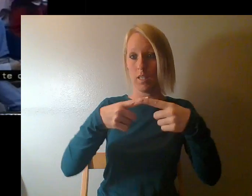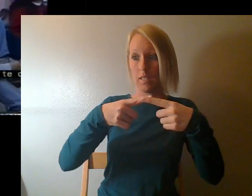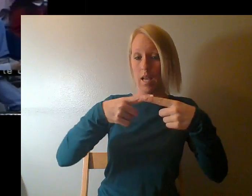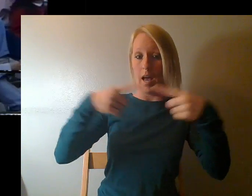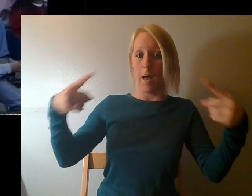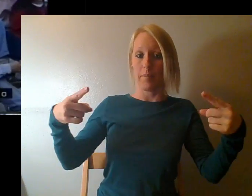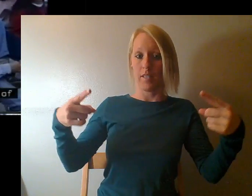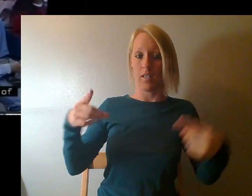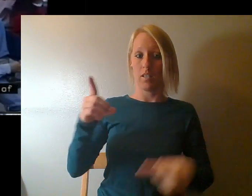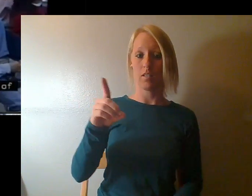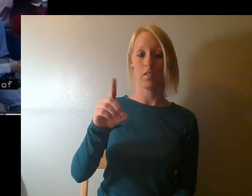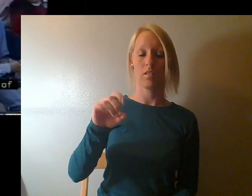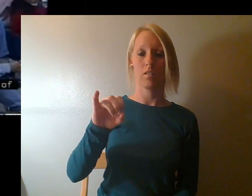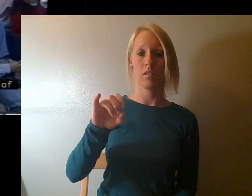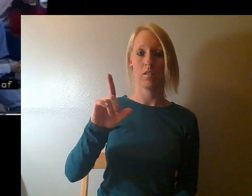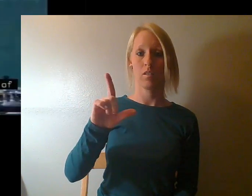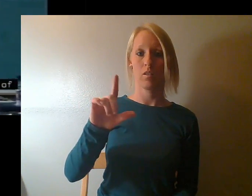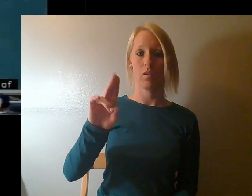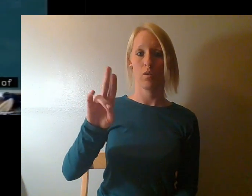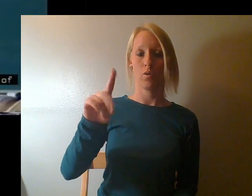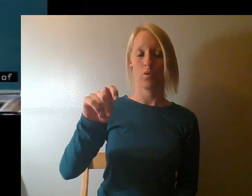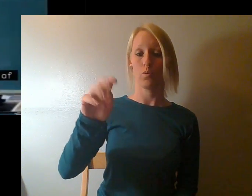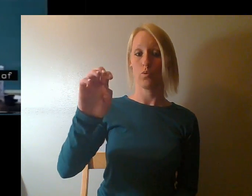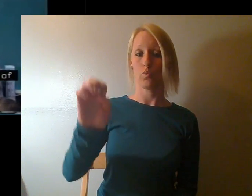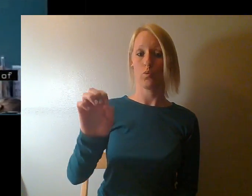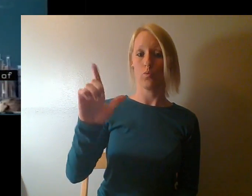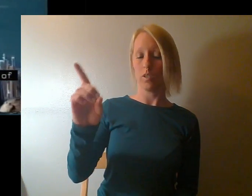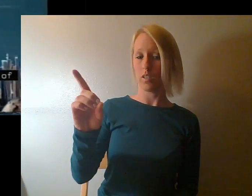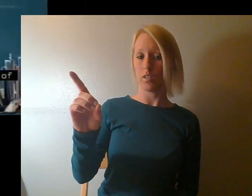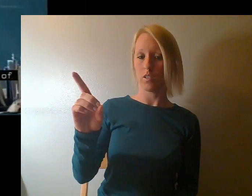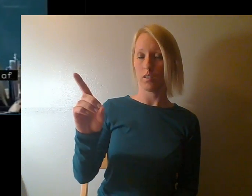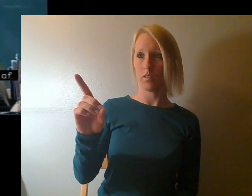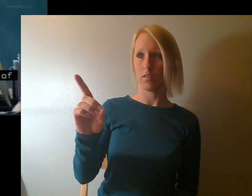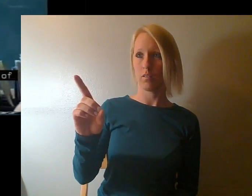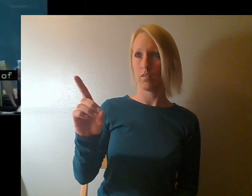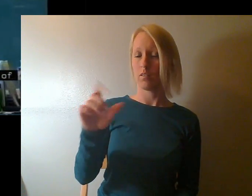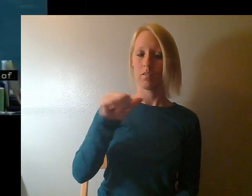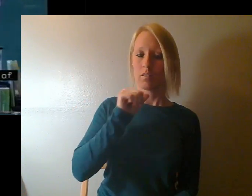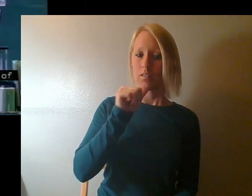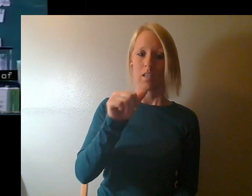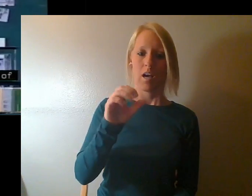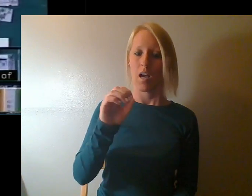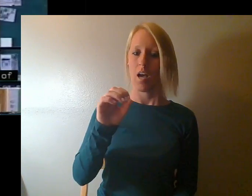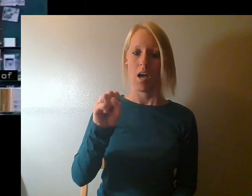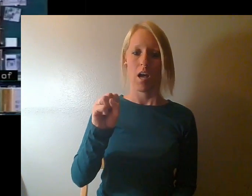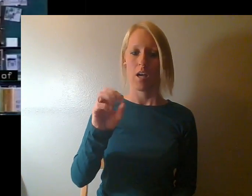Diluted. No? What's the opposite of diluted? No, not osmosis.